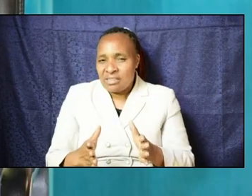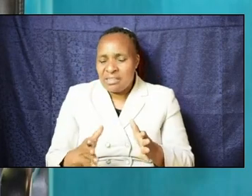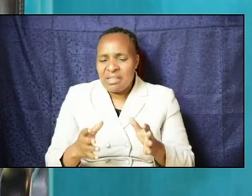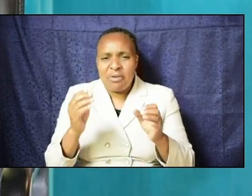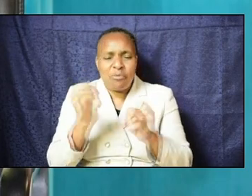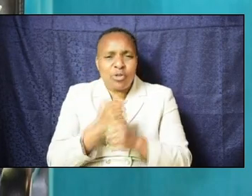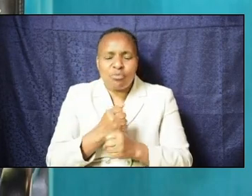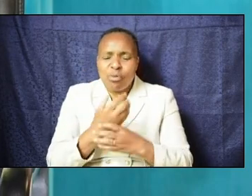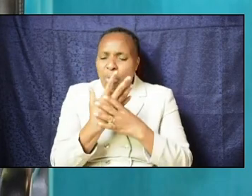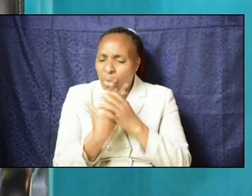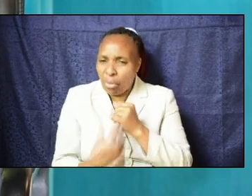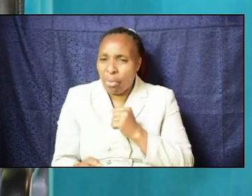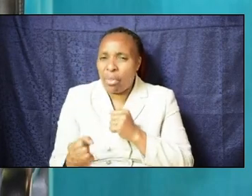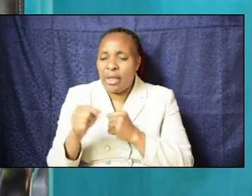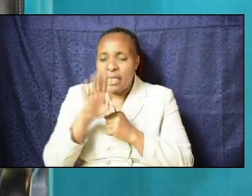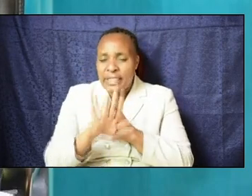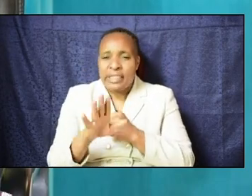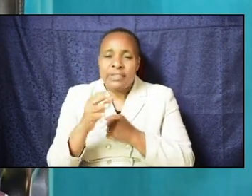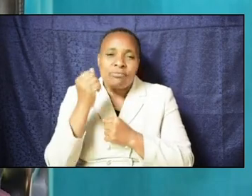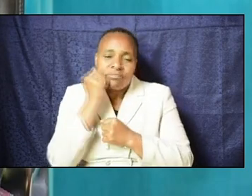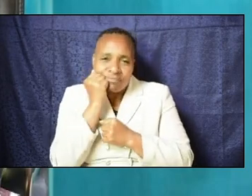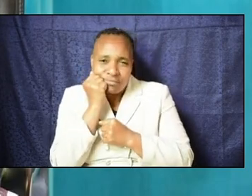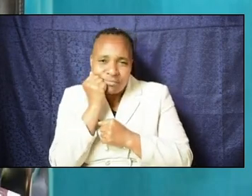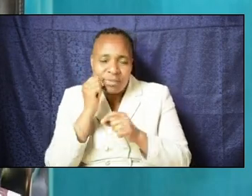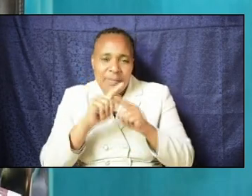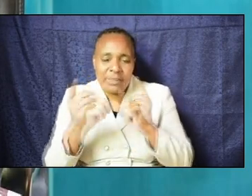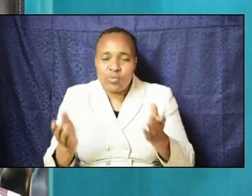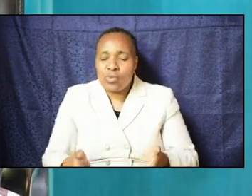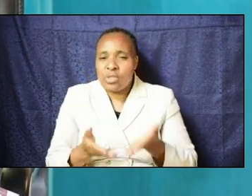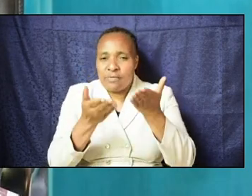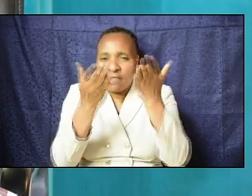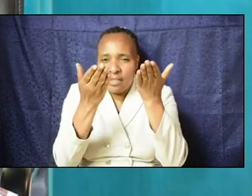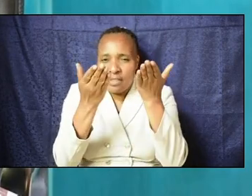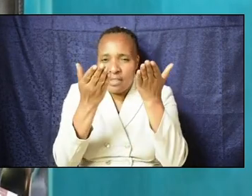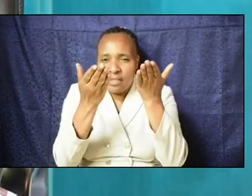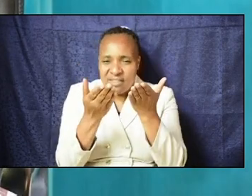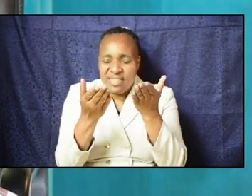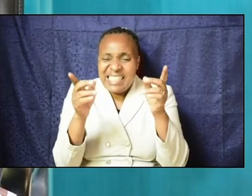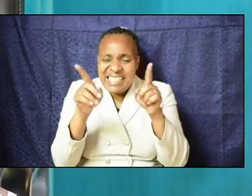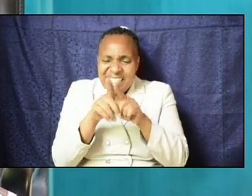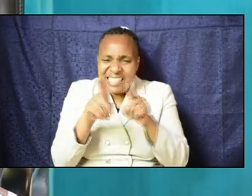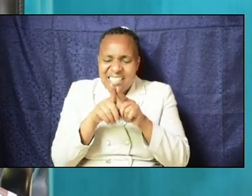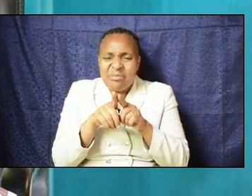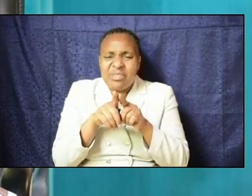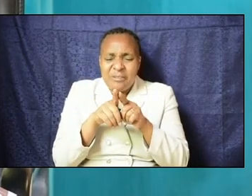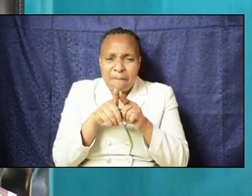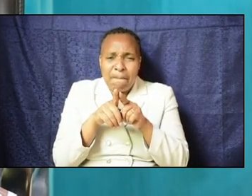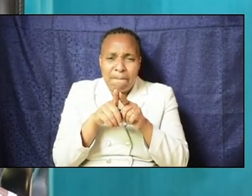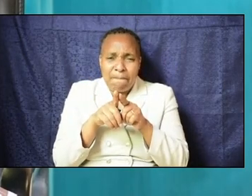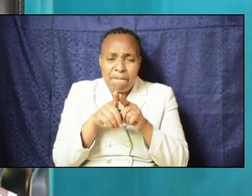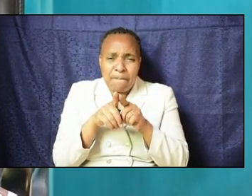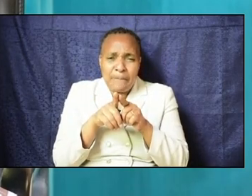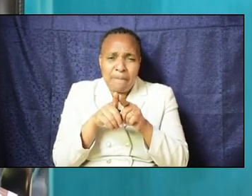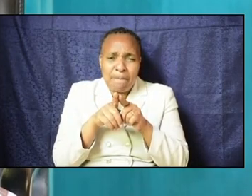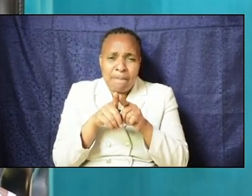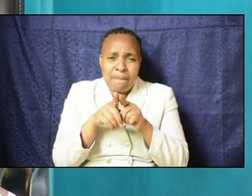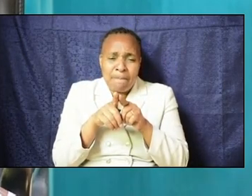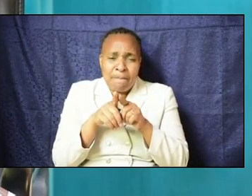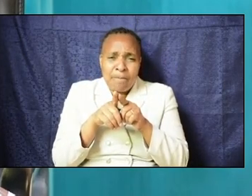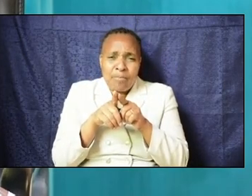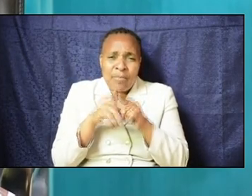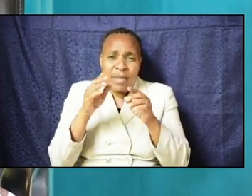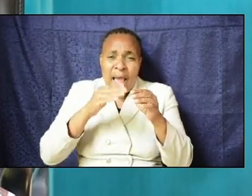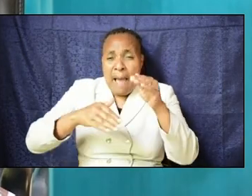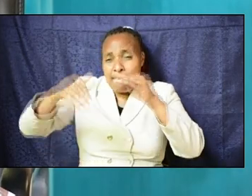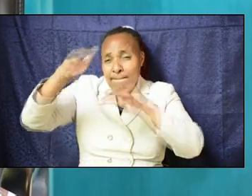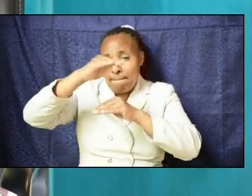drowned in his sorrows, but he was lifted as he was he, he was He was lifted